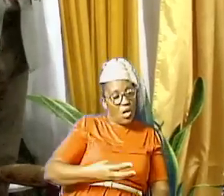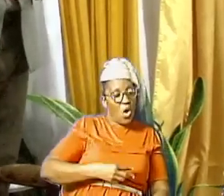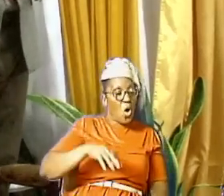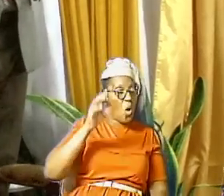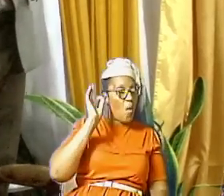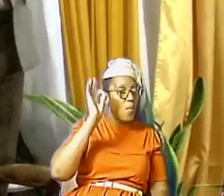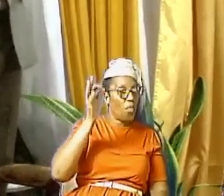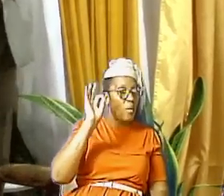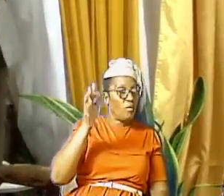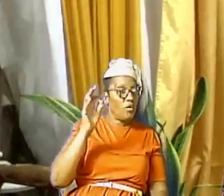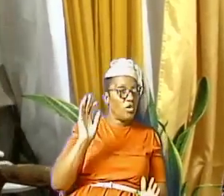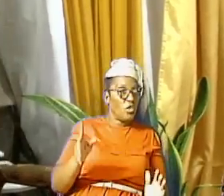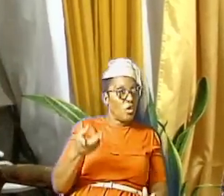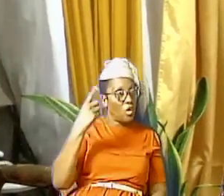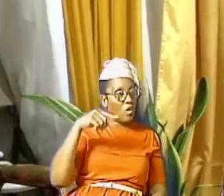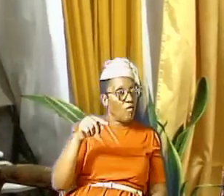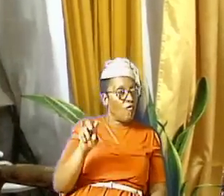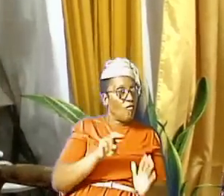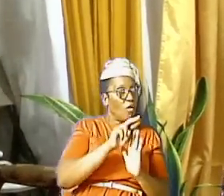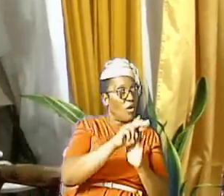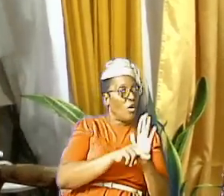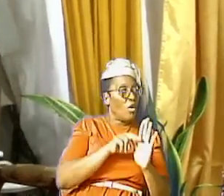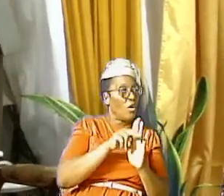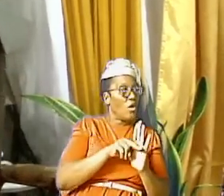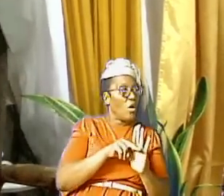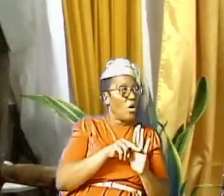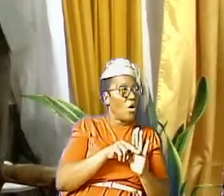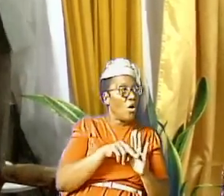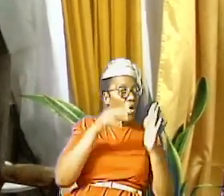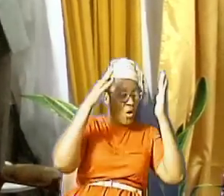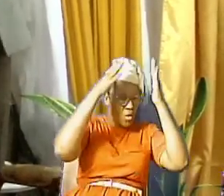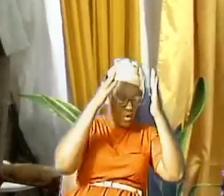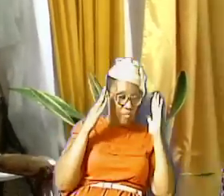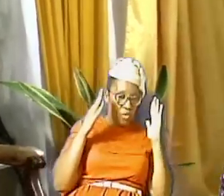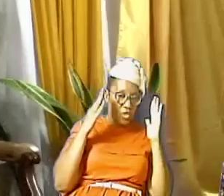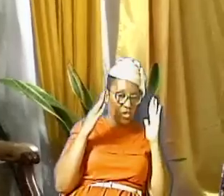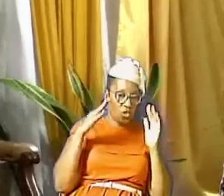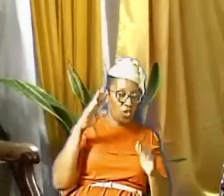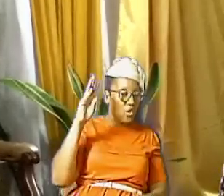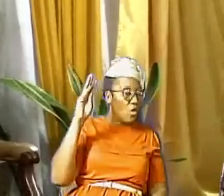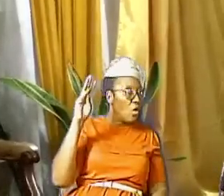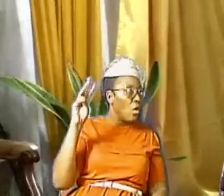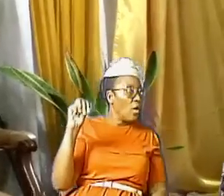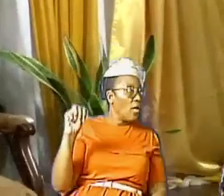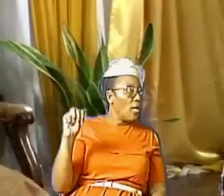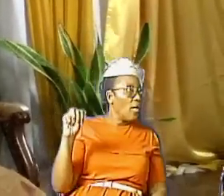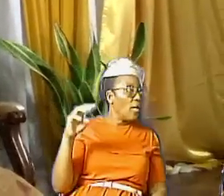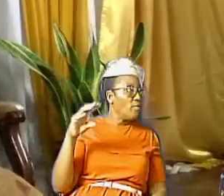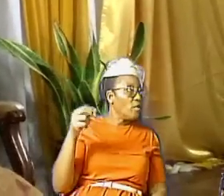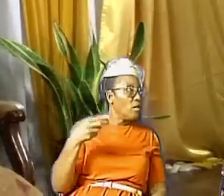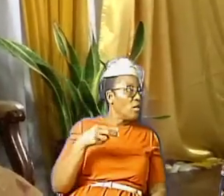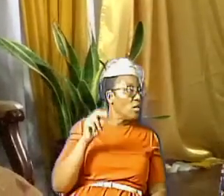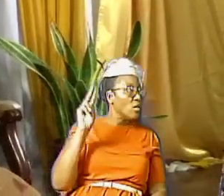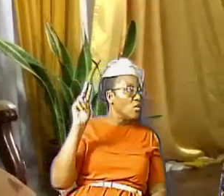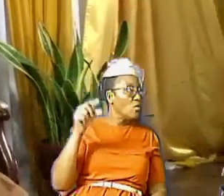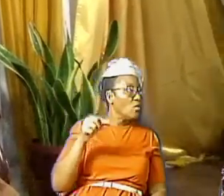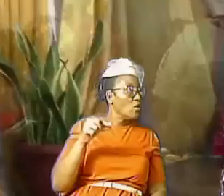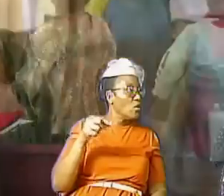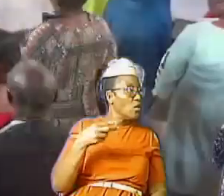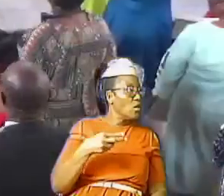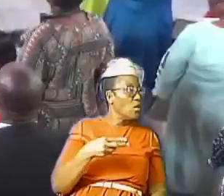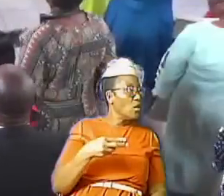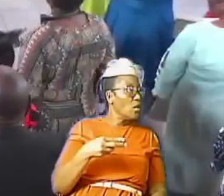for the hour, Bishop Raye McHugh Sr. Let's give him the Faith Chapel welcome in Jesus'